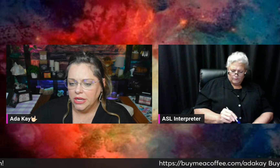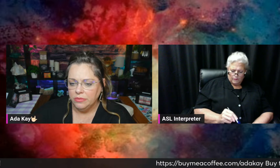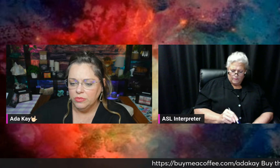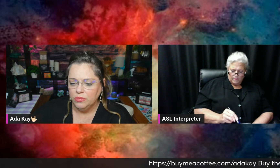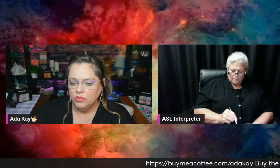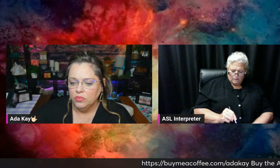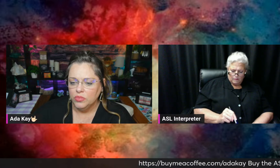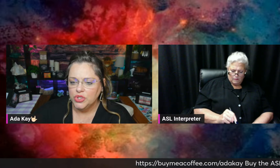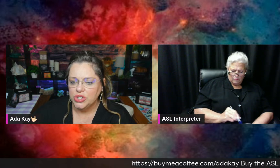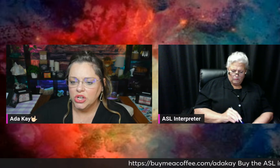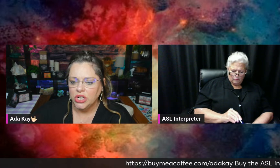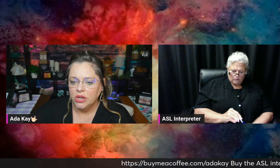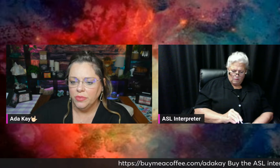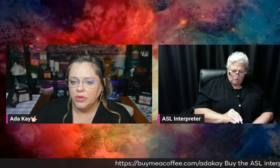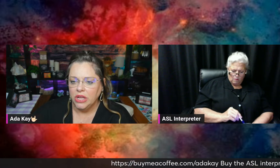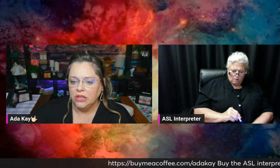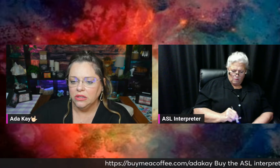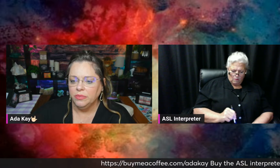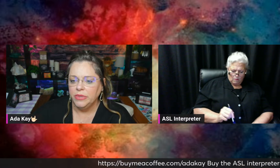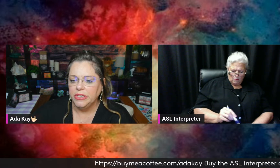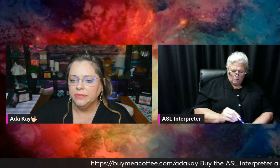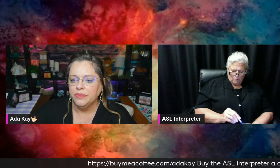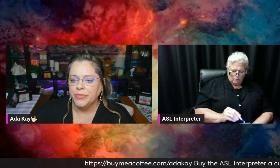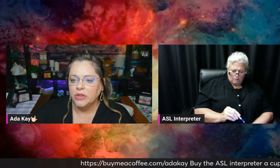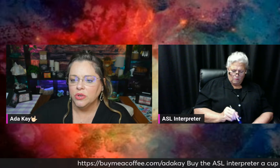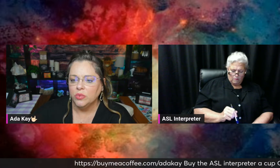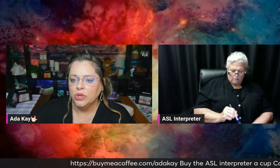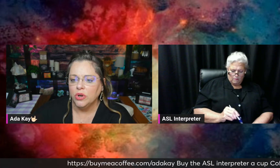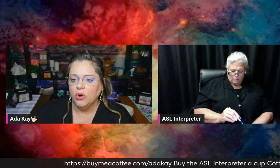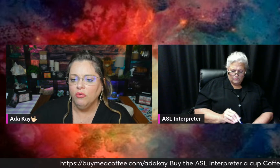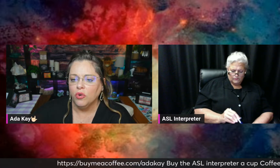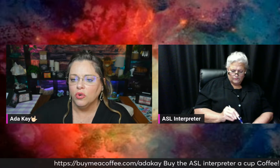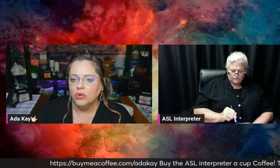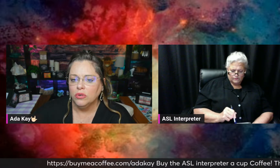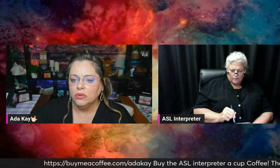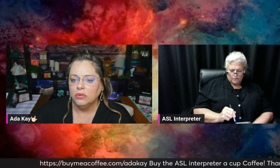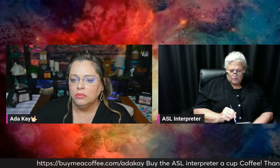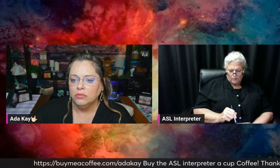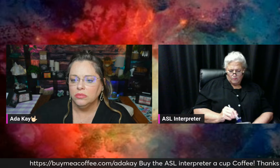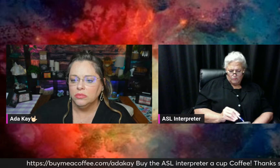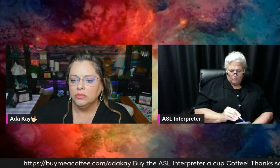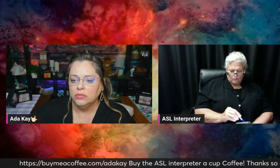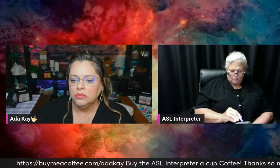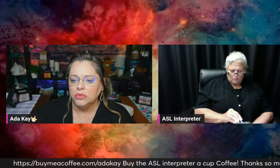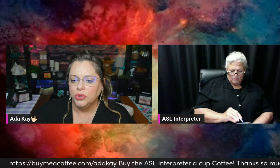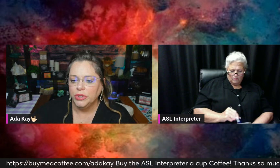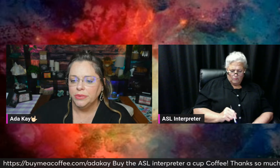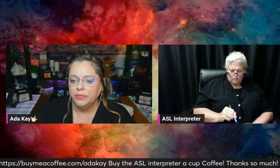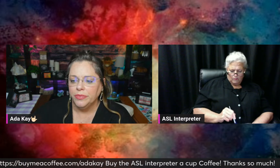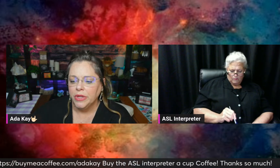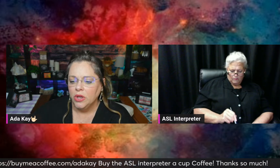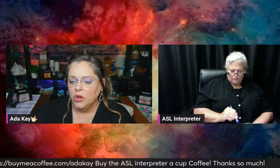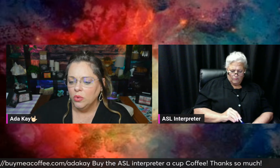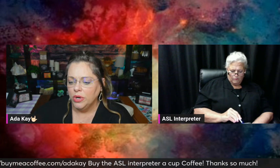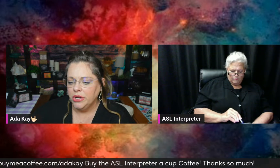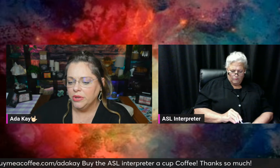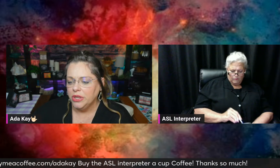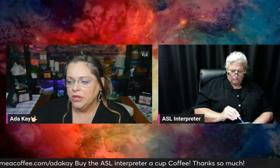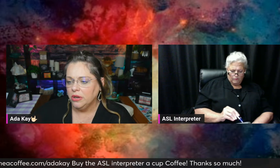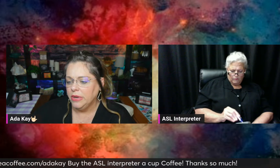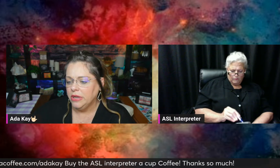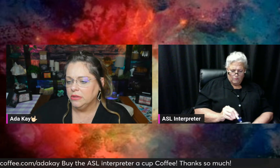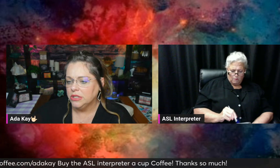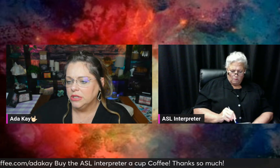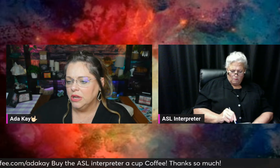I am studying up on that a little bit. I don't want to overdo it. What do y'all